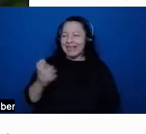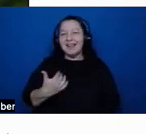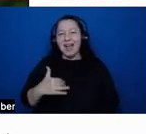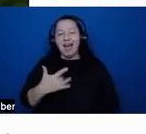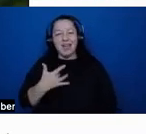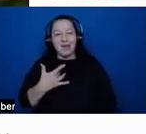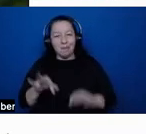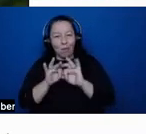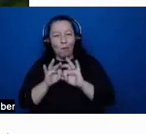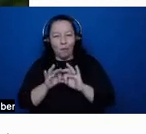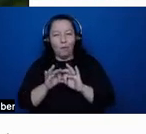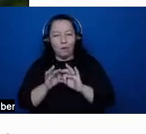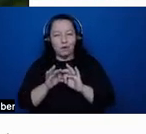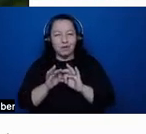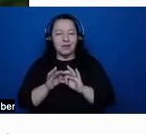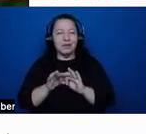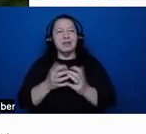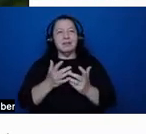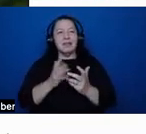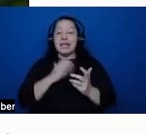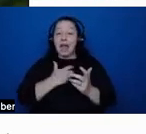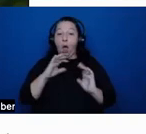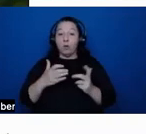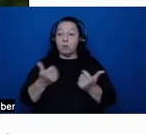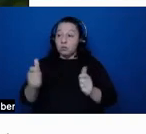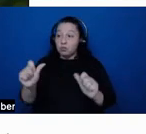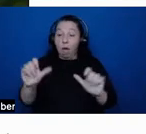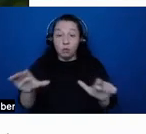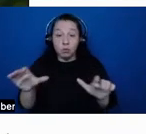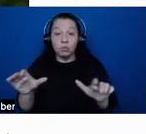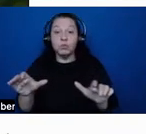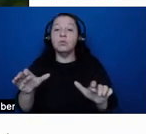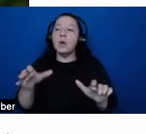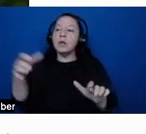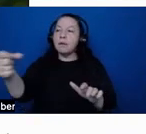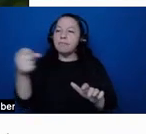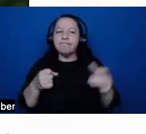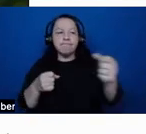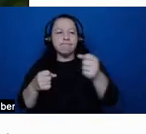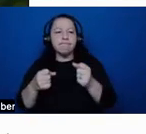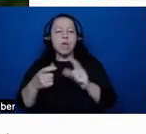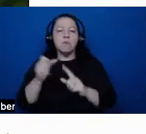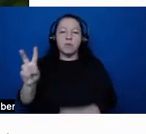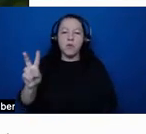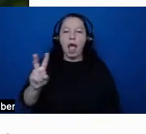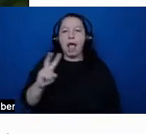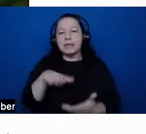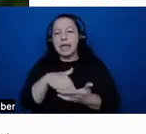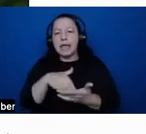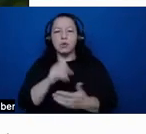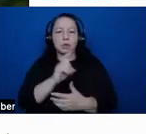things that we try to do in our groups is bring in people from the sexual violence centers or domestic